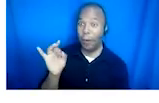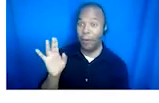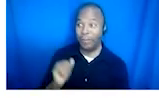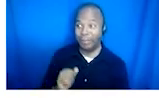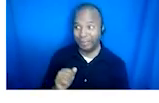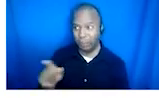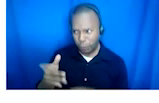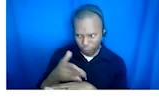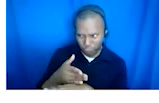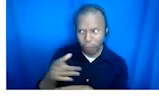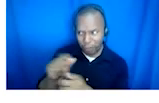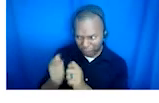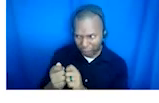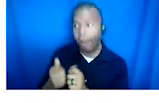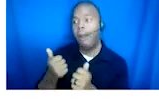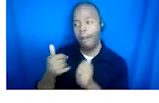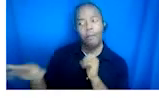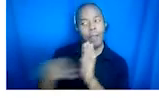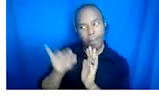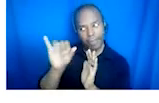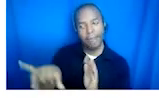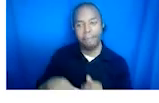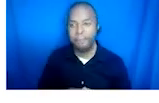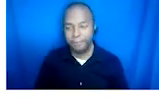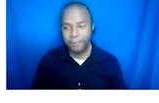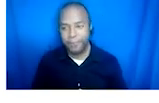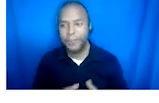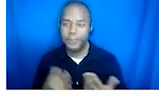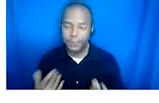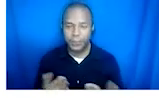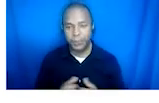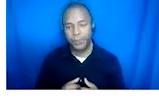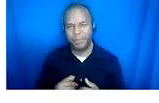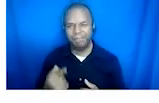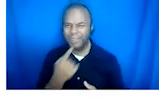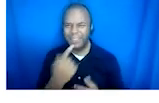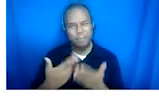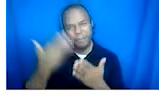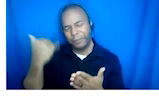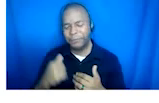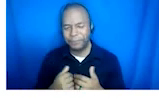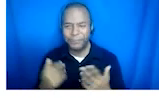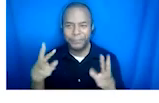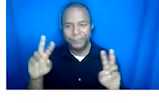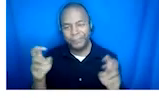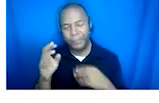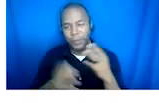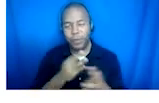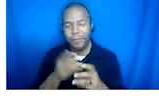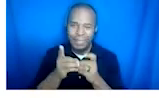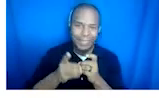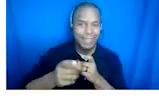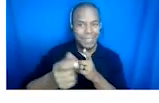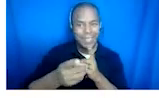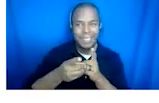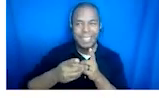now? Great, that's how we're going to do it. So the world of DE, and I've said this before, but the world of distance education prior